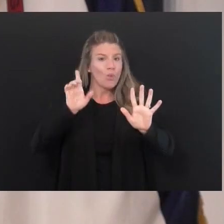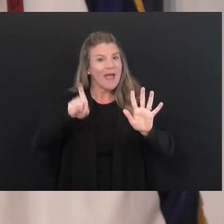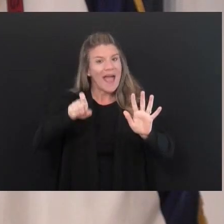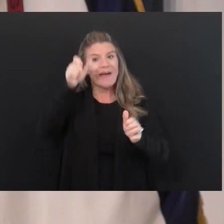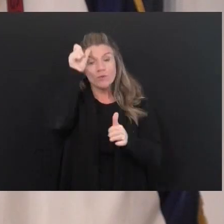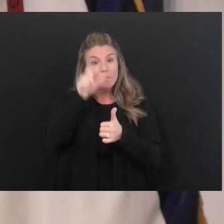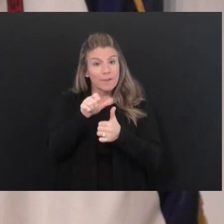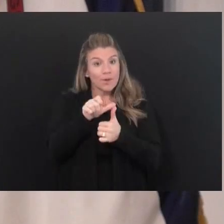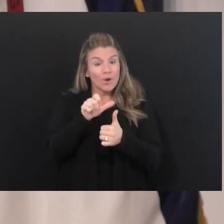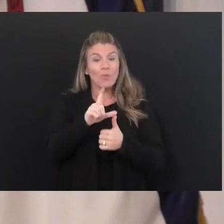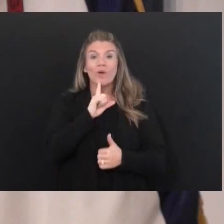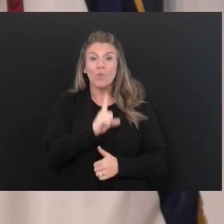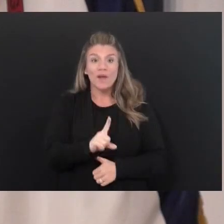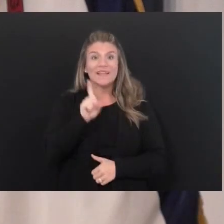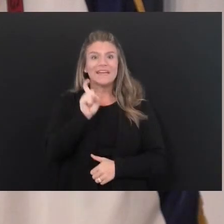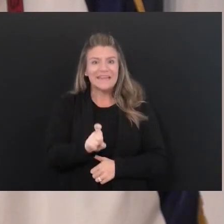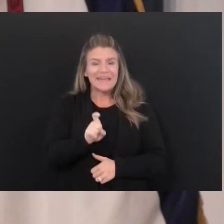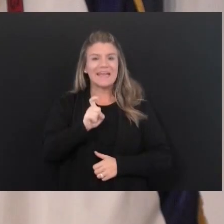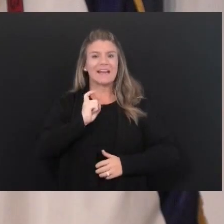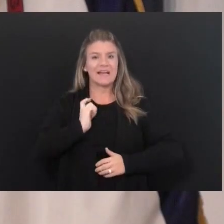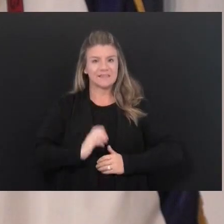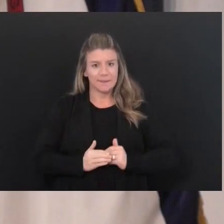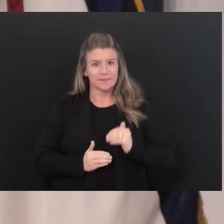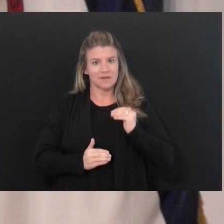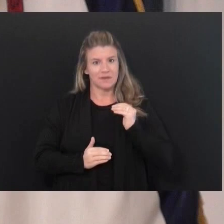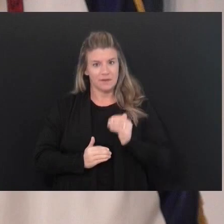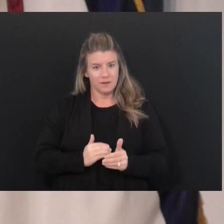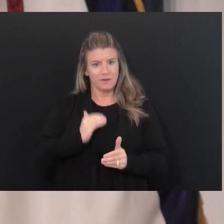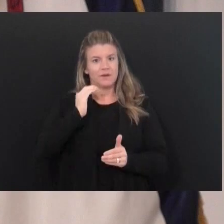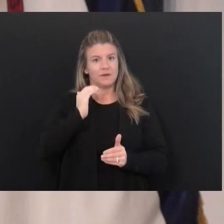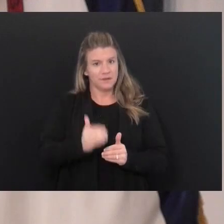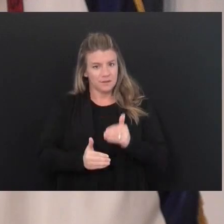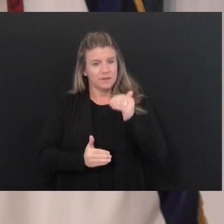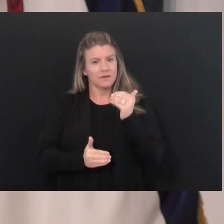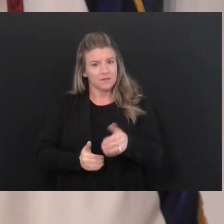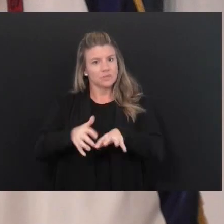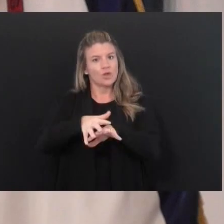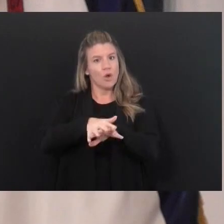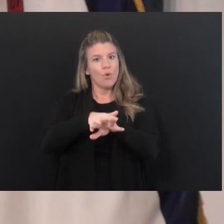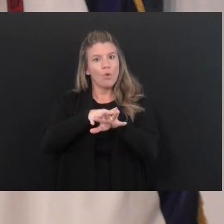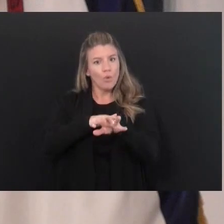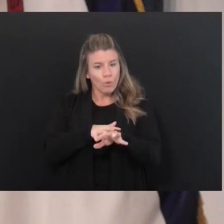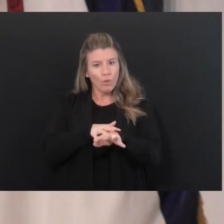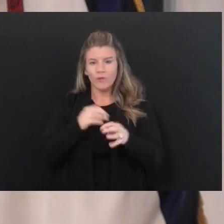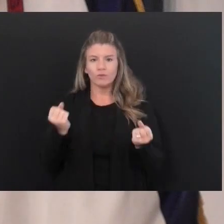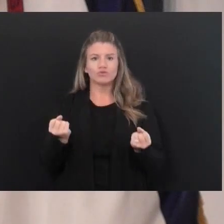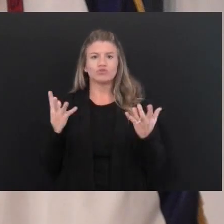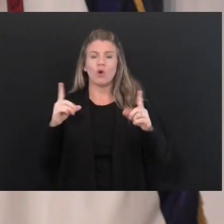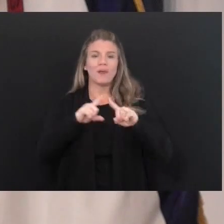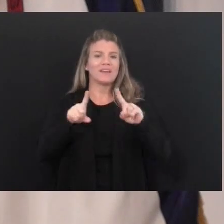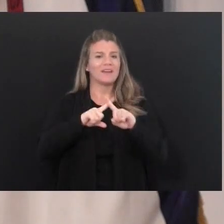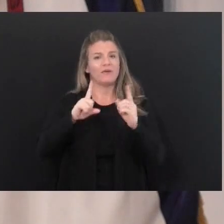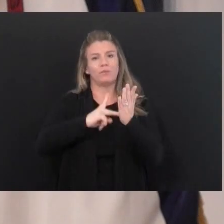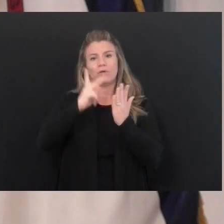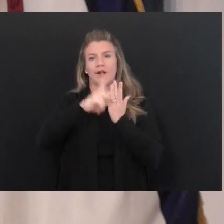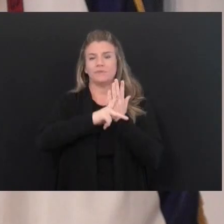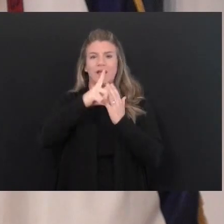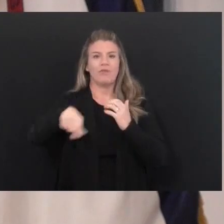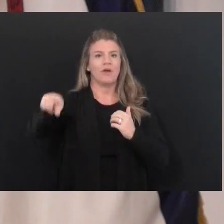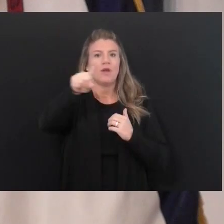remember we really need to take baby steps in this. There's so many different programs that are out